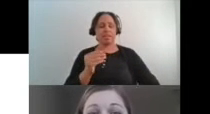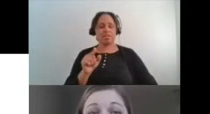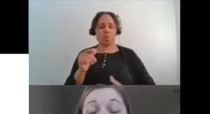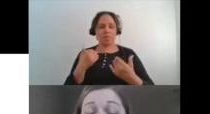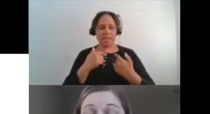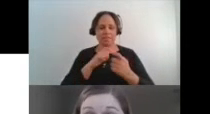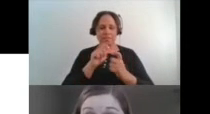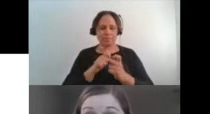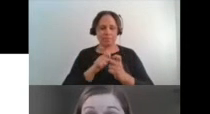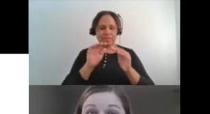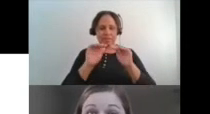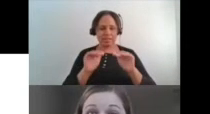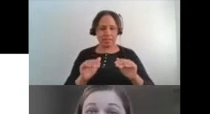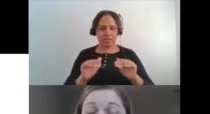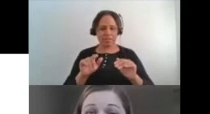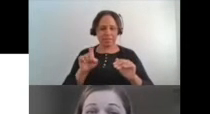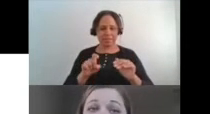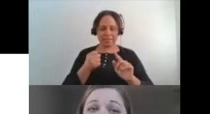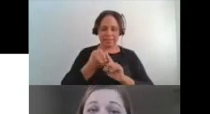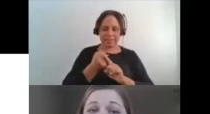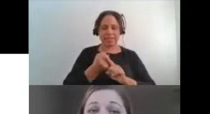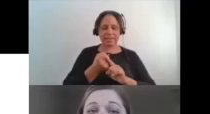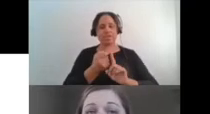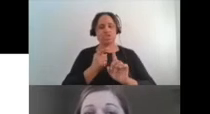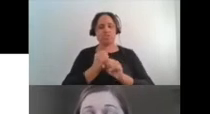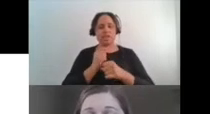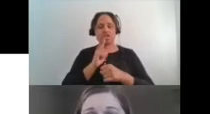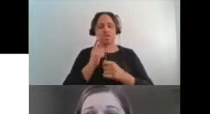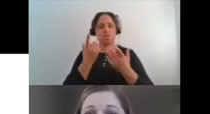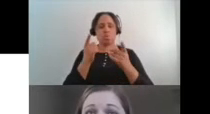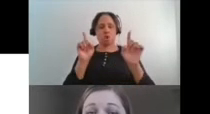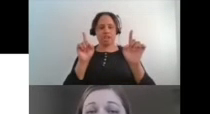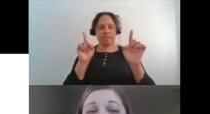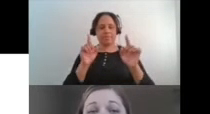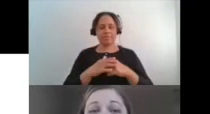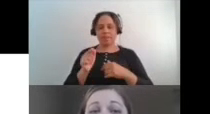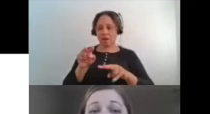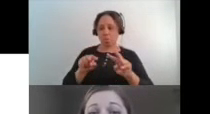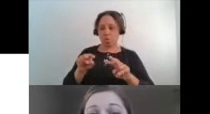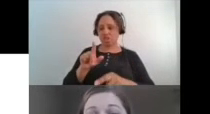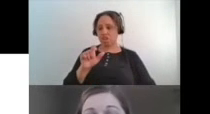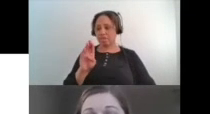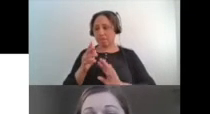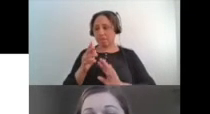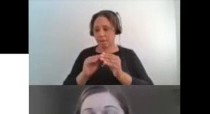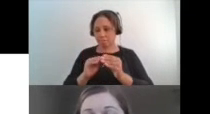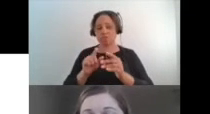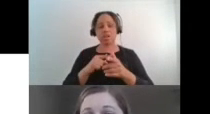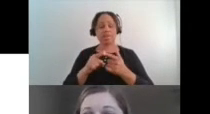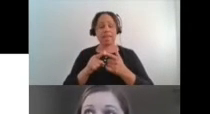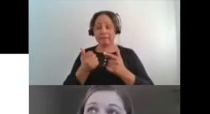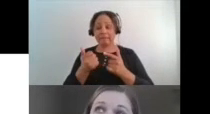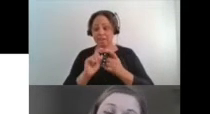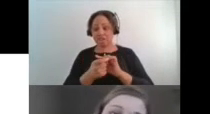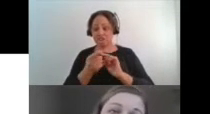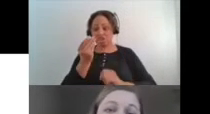specific levels that they need to be at so that we make sure that they are working. So they're watching those lab values, and then we'll communicate changes that are needed in